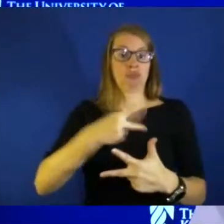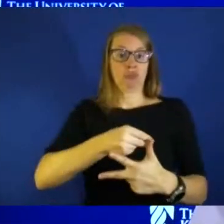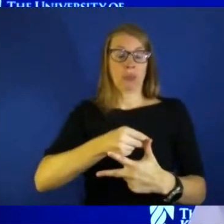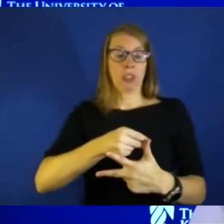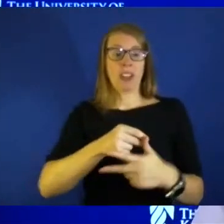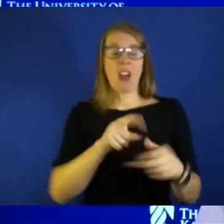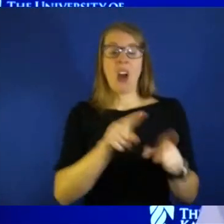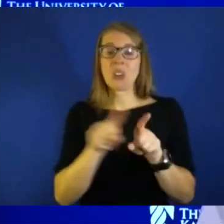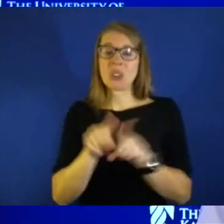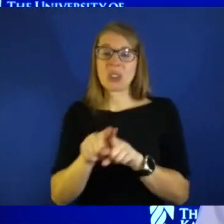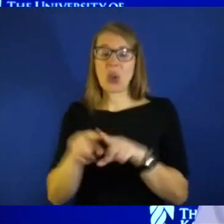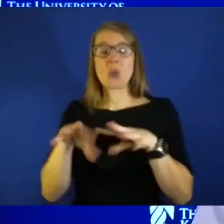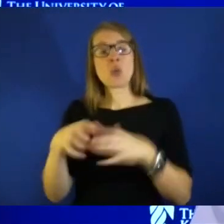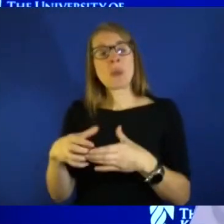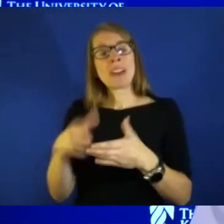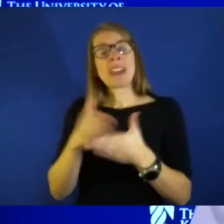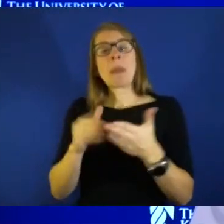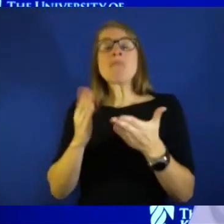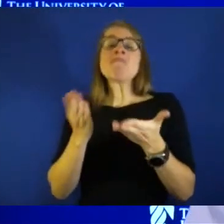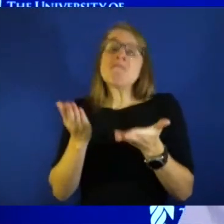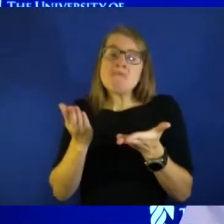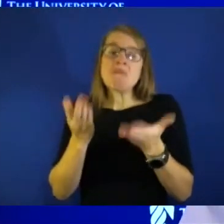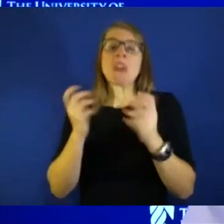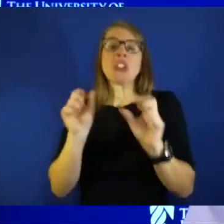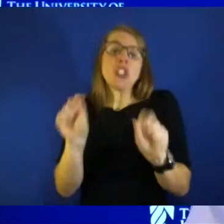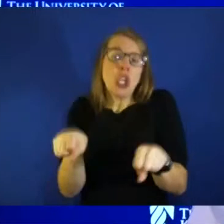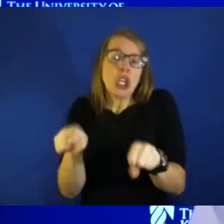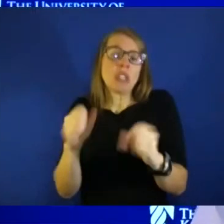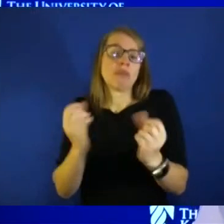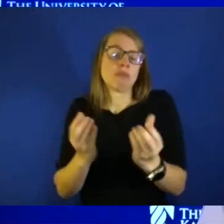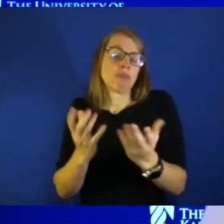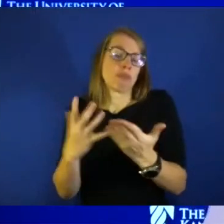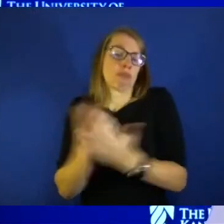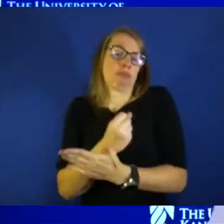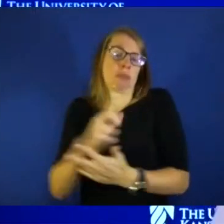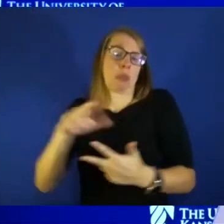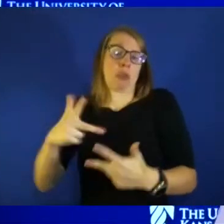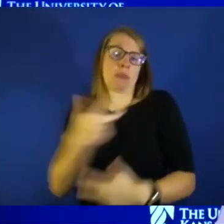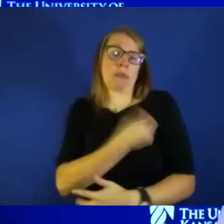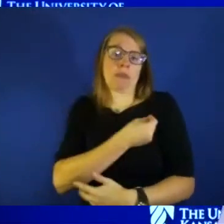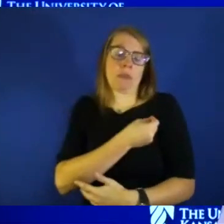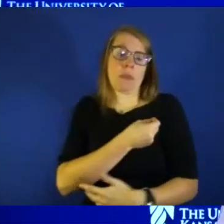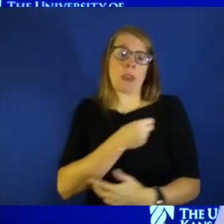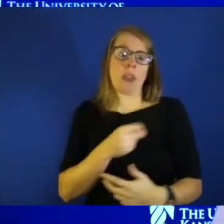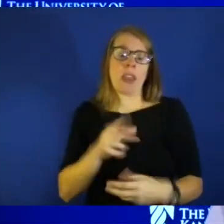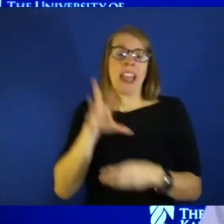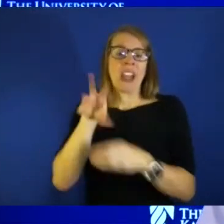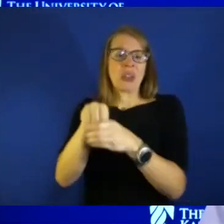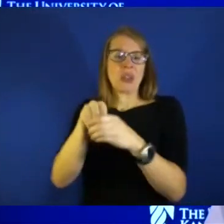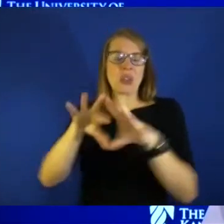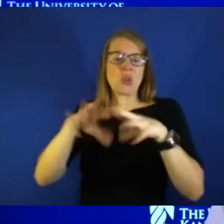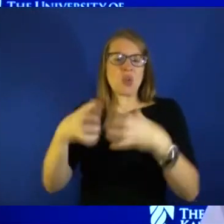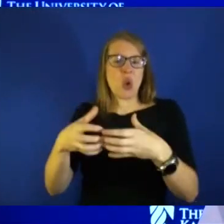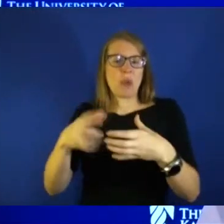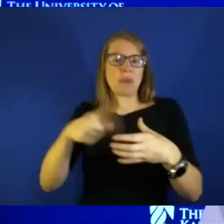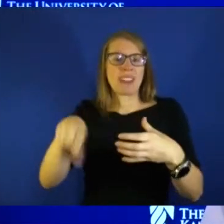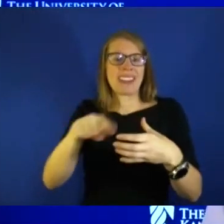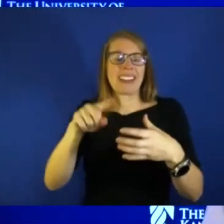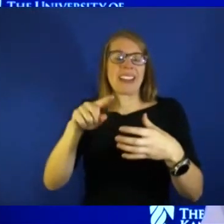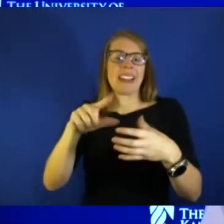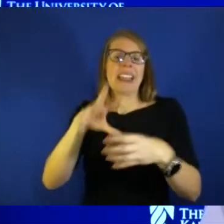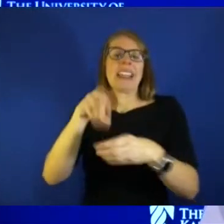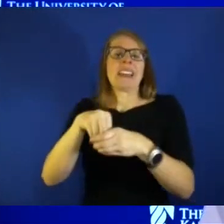get booster or additional dosing of Pfizer, and includes that group who are at those high risk